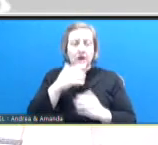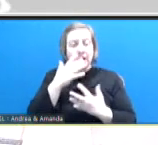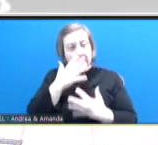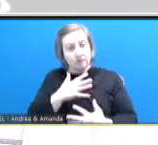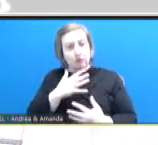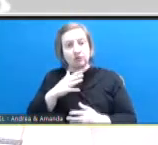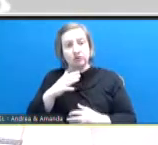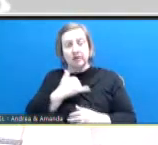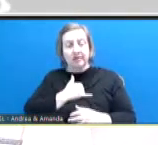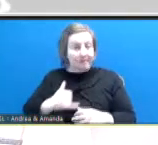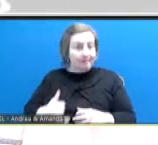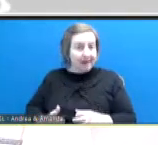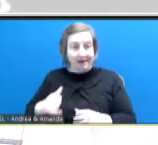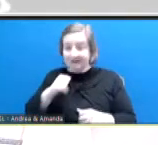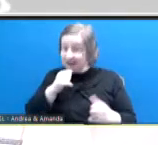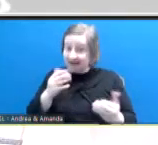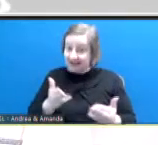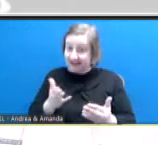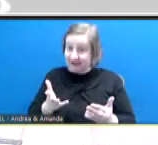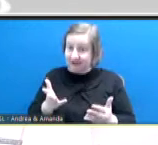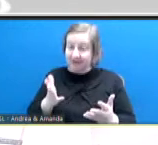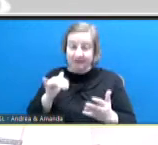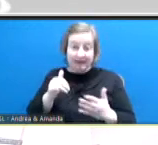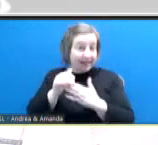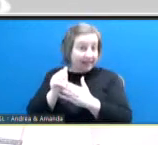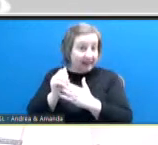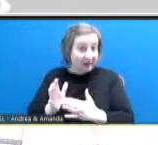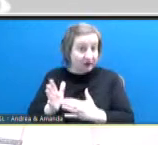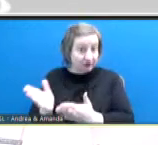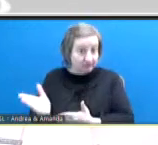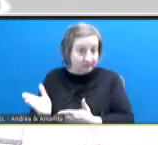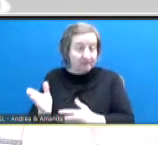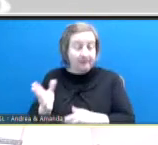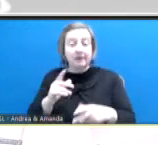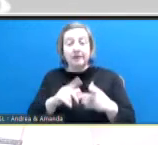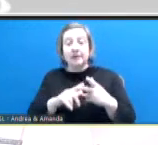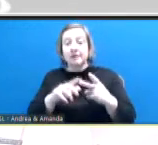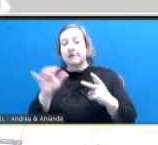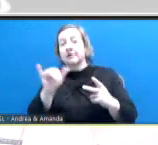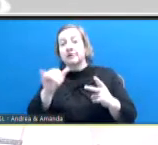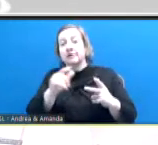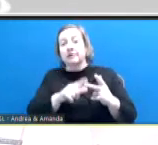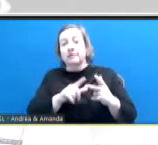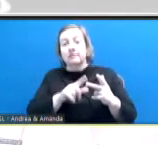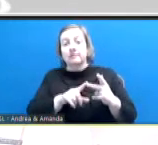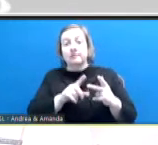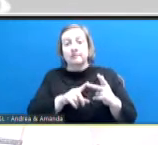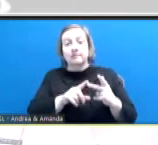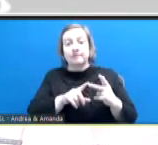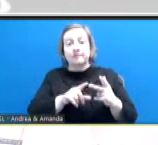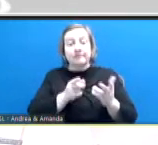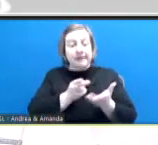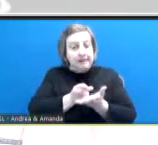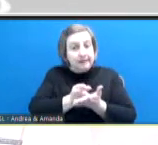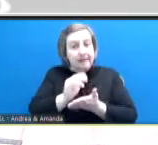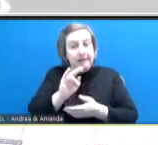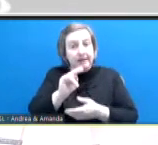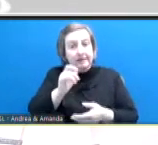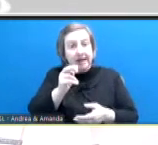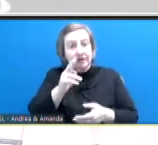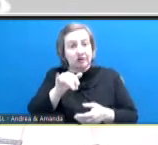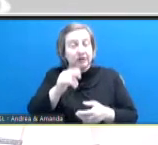mayor is not here. It's leadership. It's also integrity when it comes to